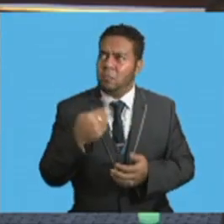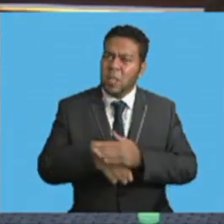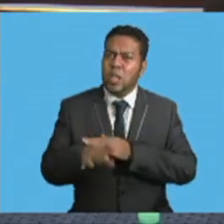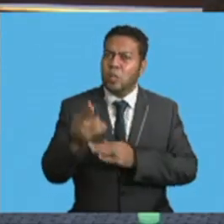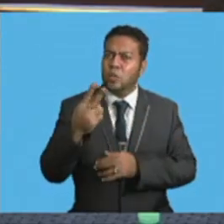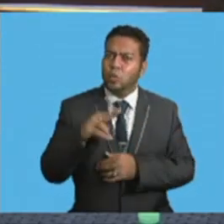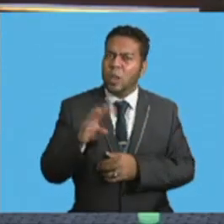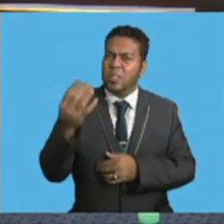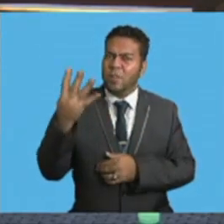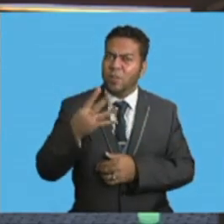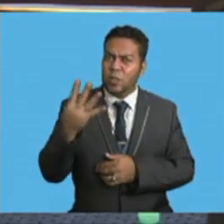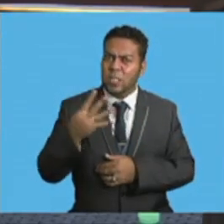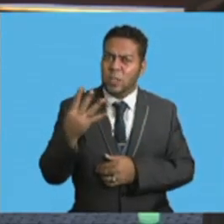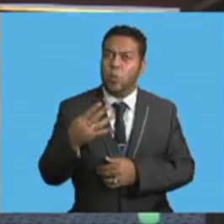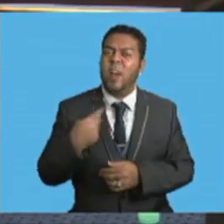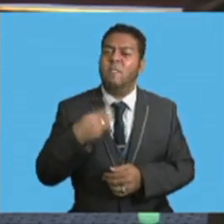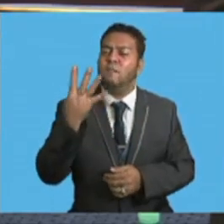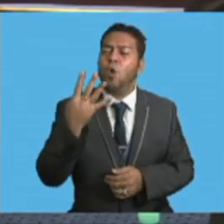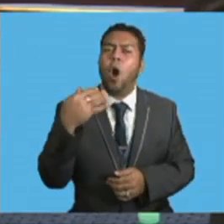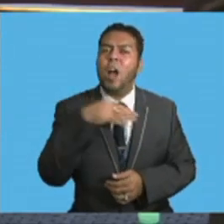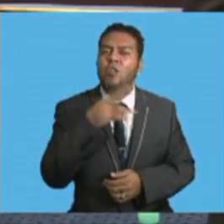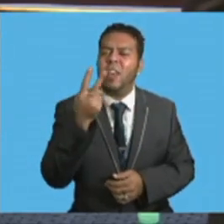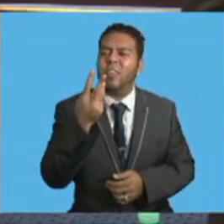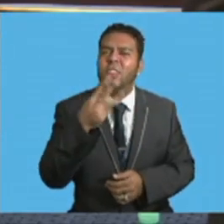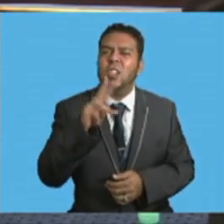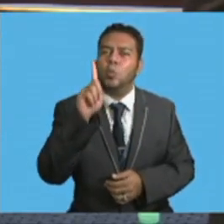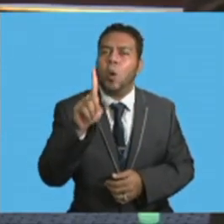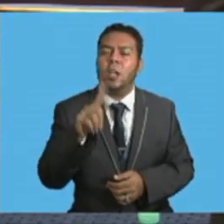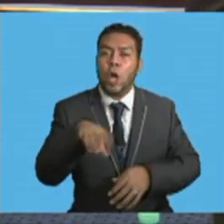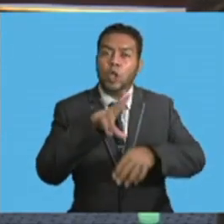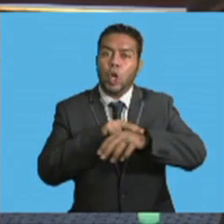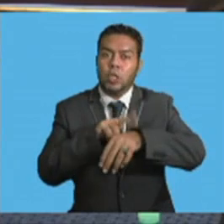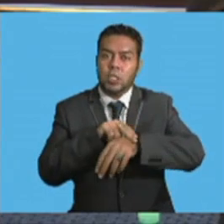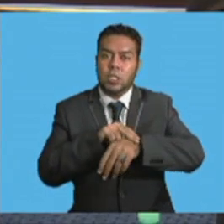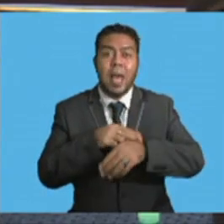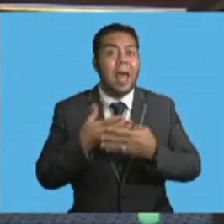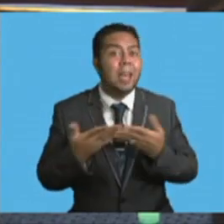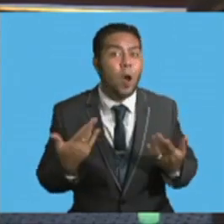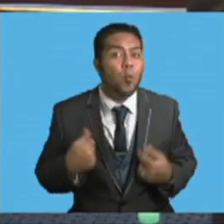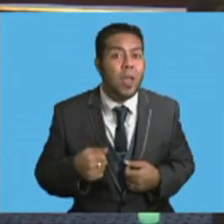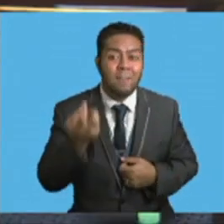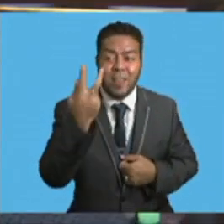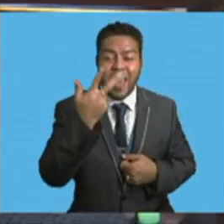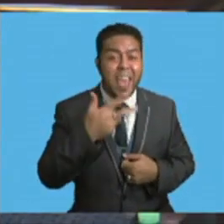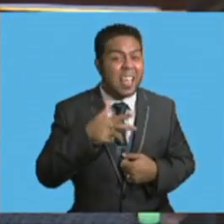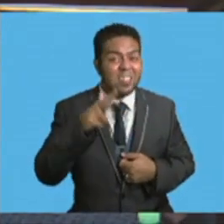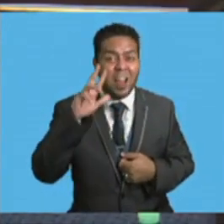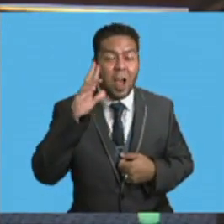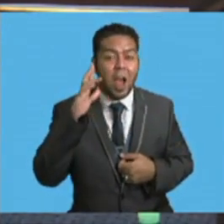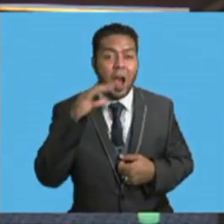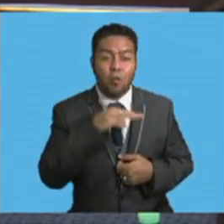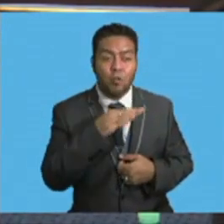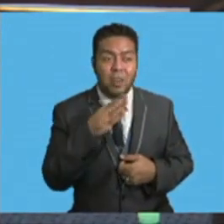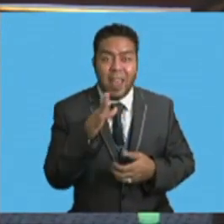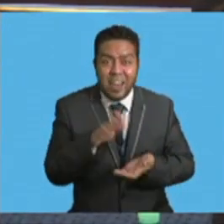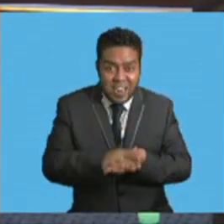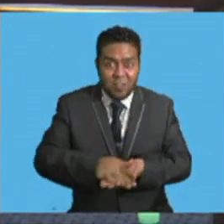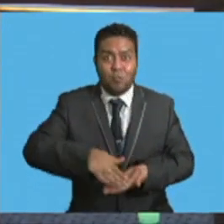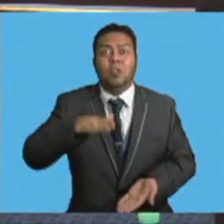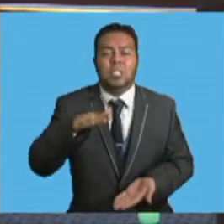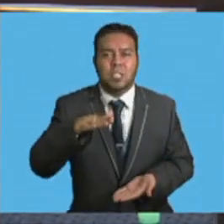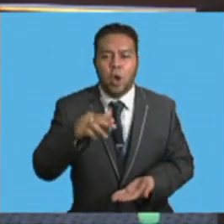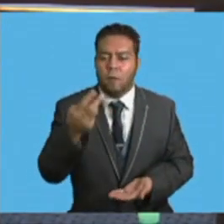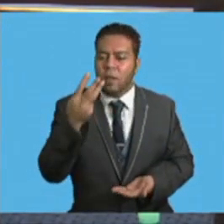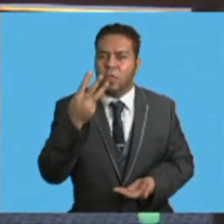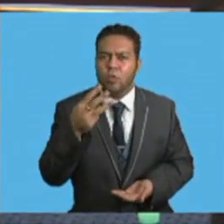2014, government had 431 doctors. Now there are 804 doctors. A significant increase